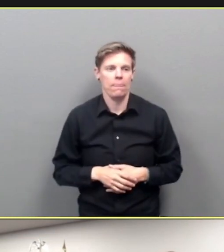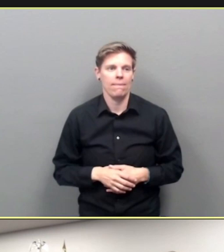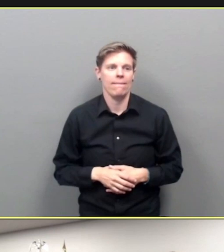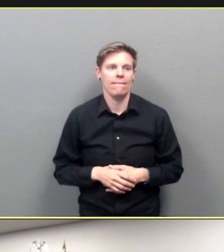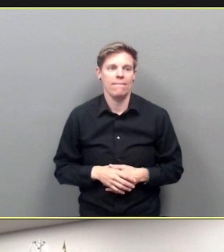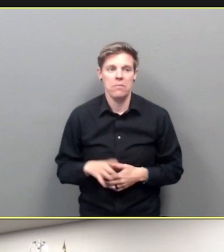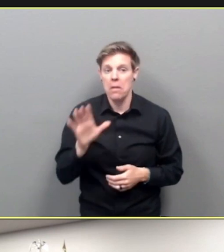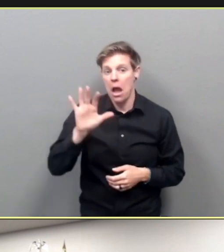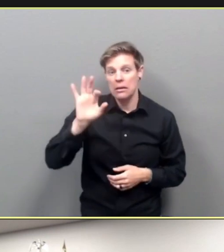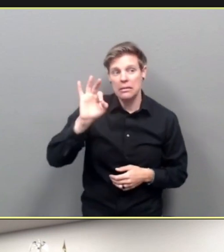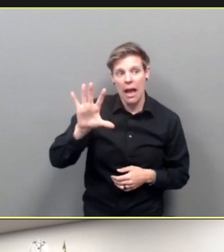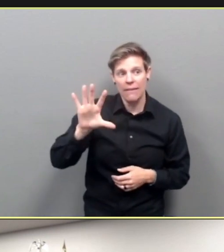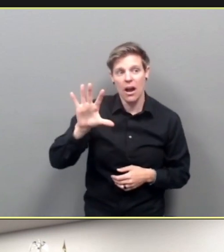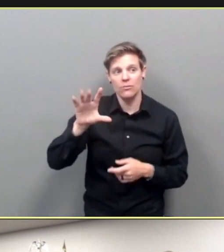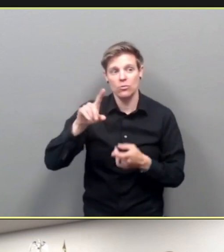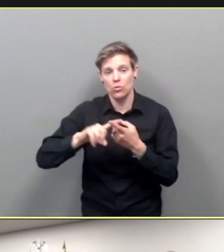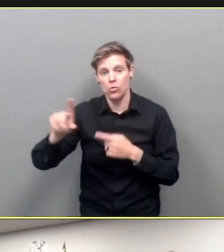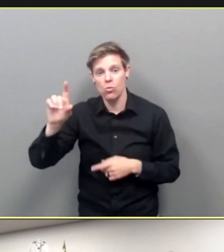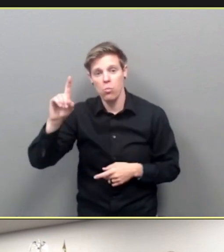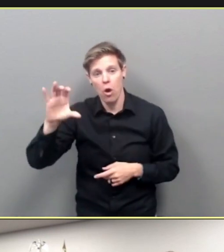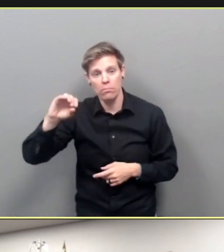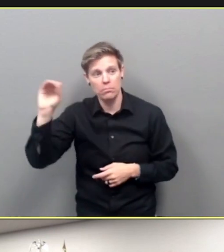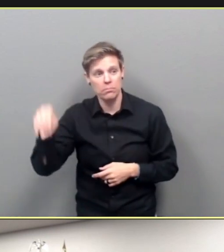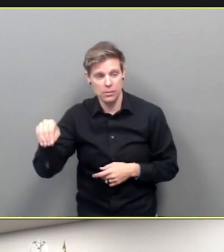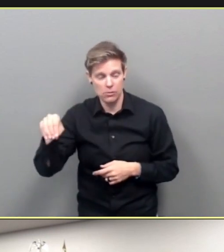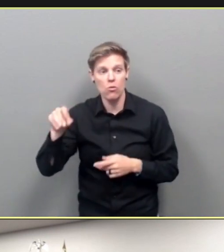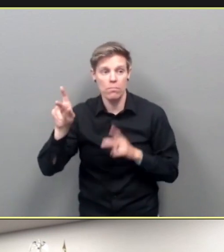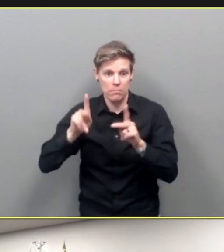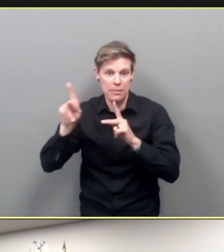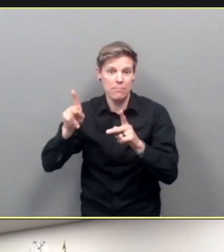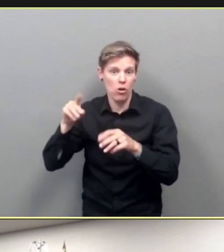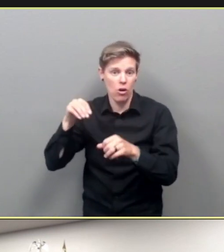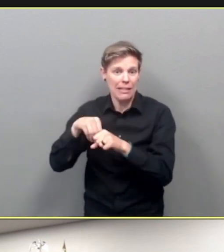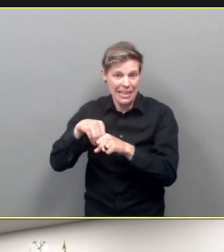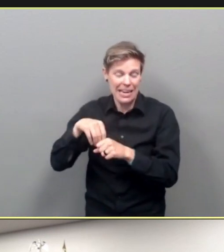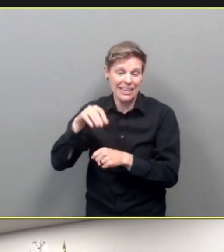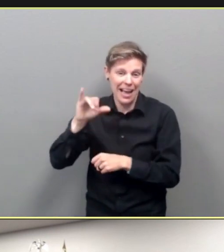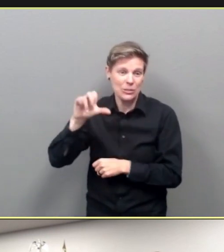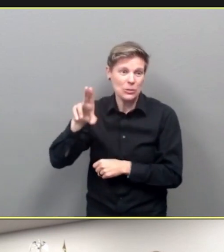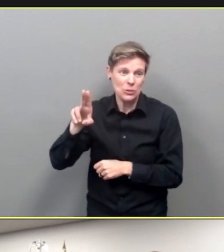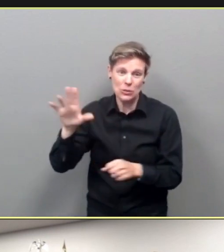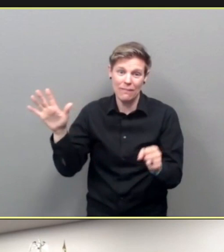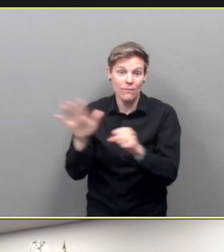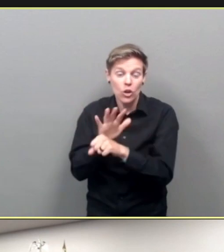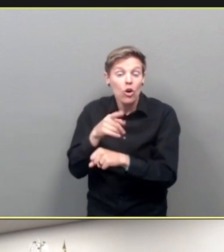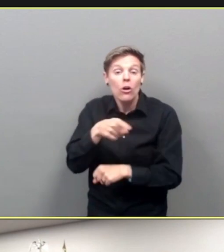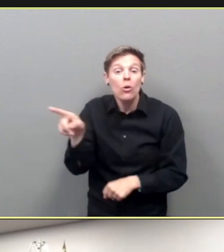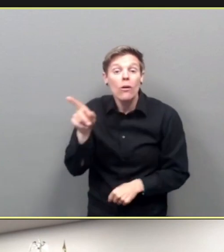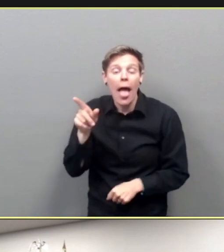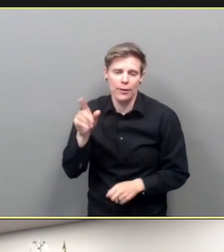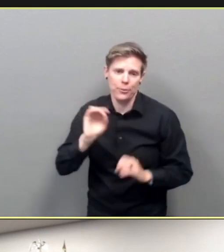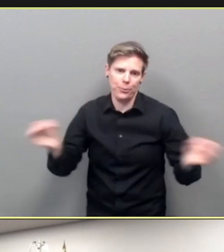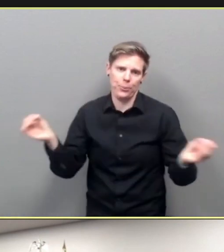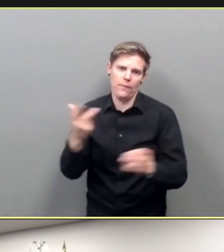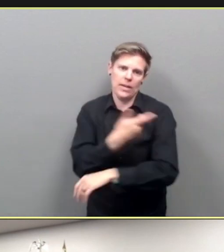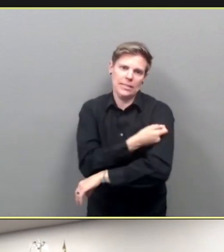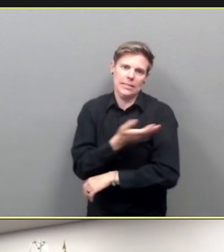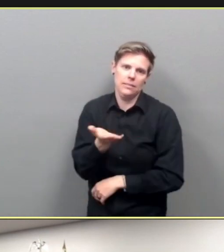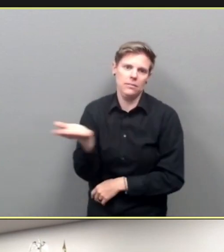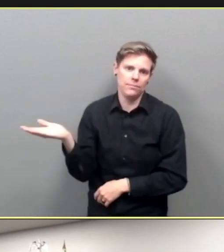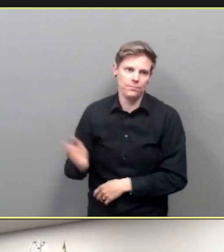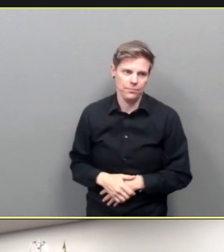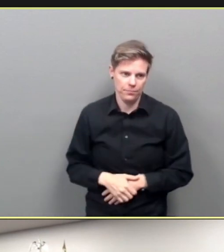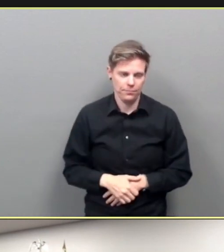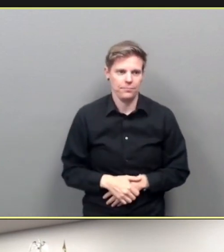100% of people in New Mexico ICUs that are so full are unvaccinated individuals amongst that